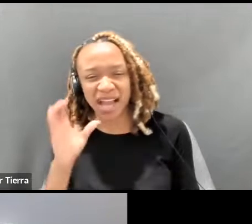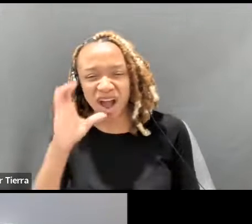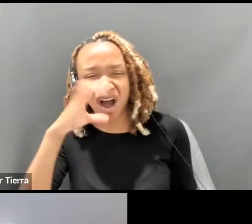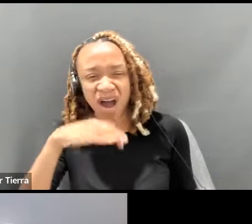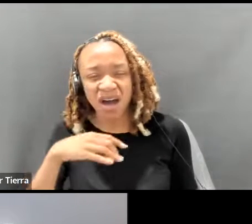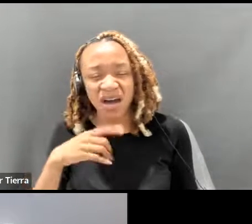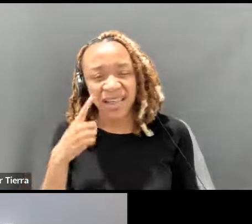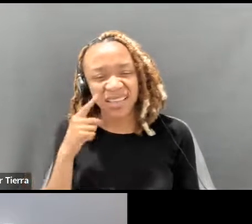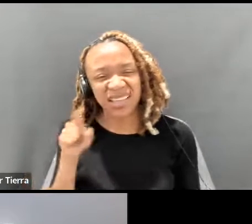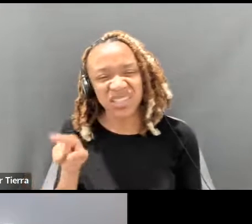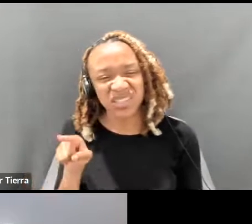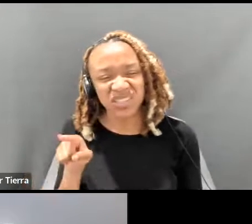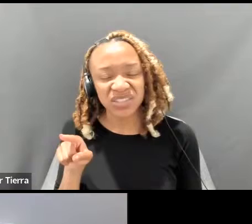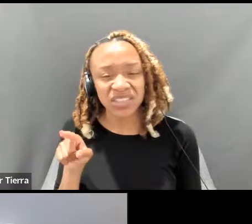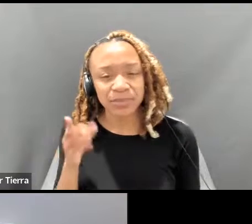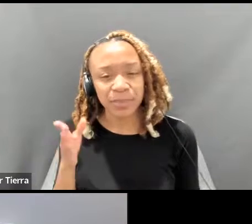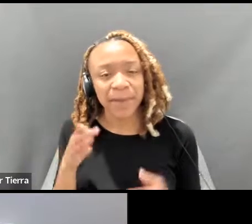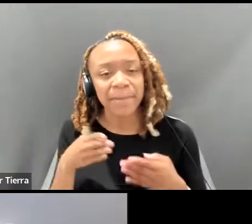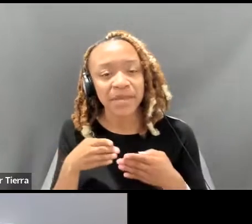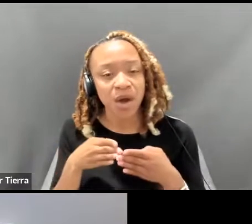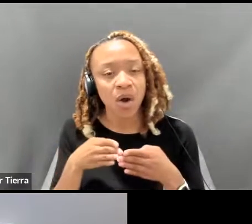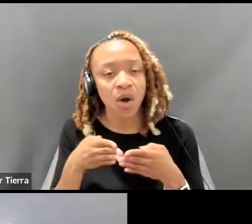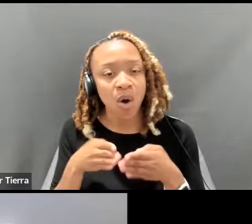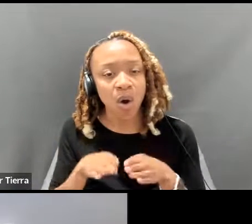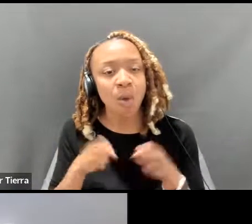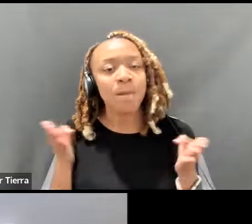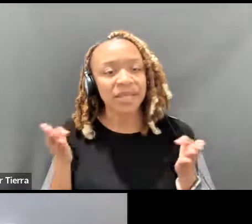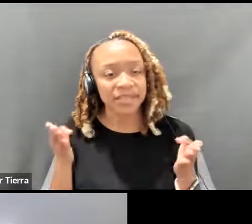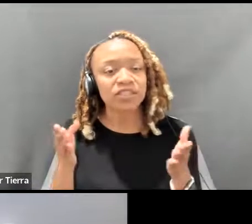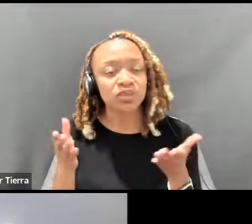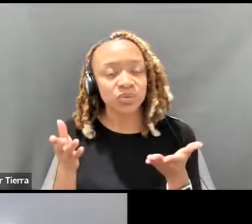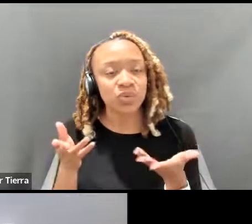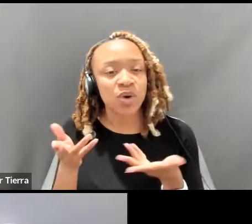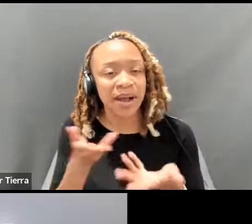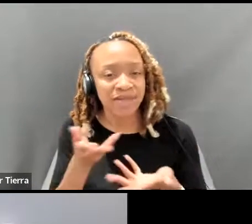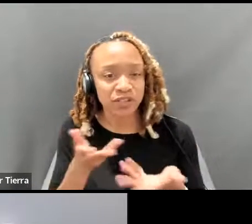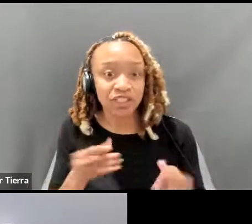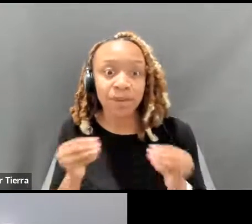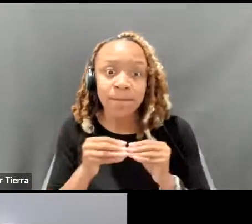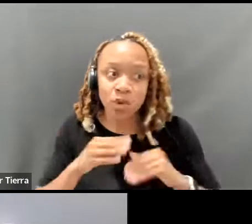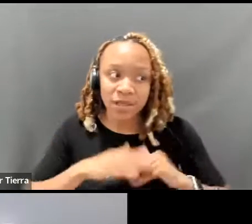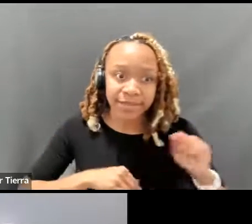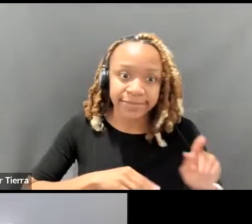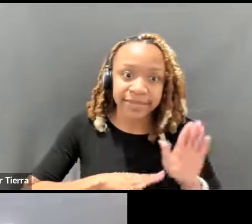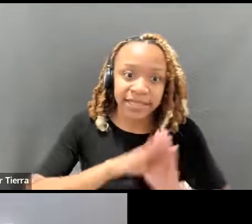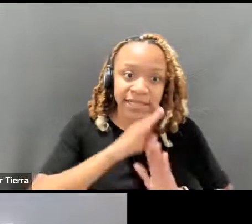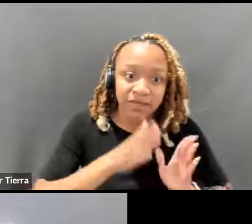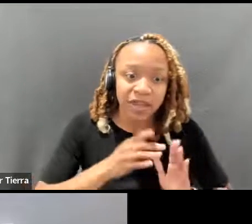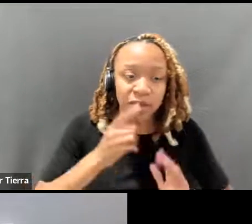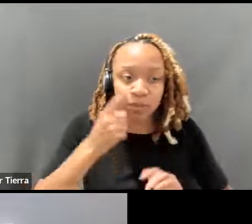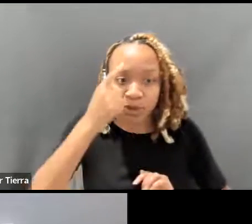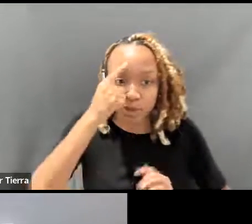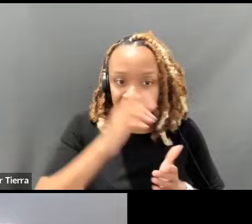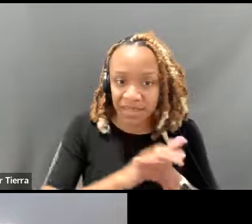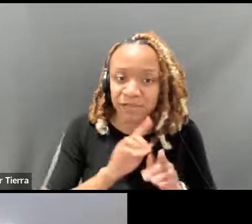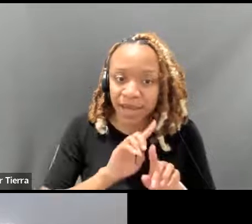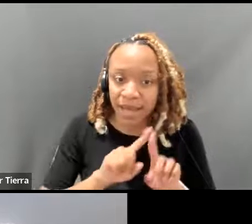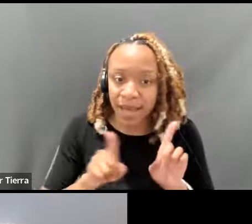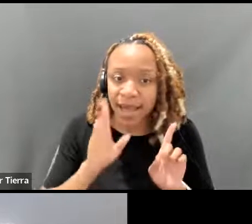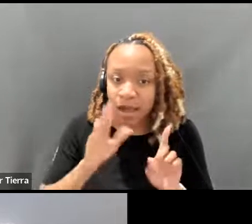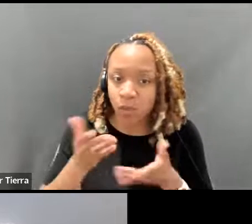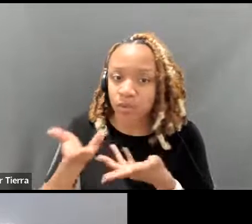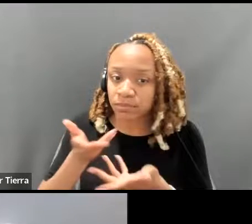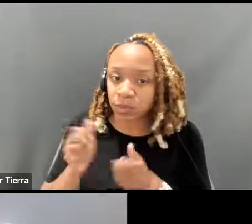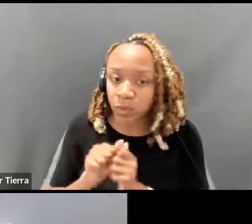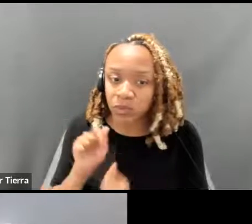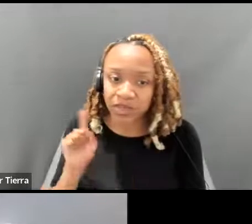is kind of more open to a conversation than the developer believes, but I'll speak with her about that. yeah. I mean,